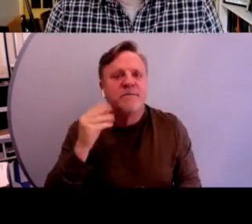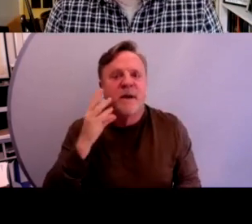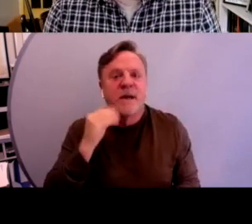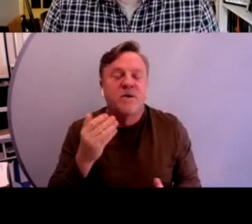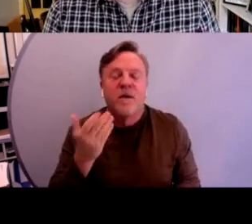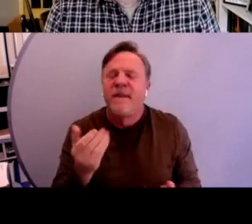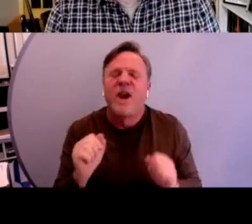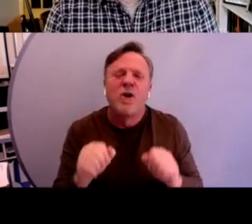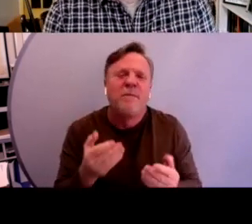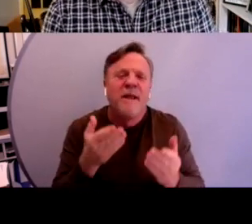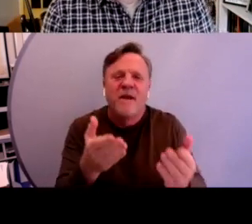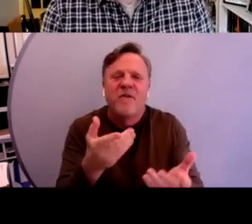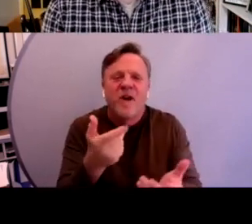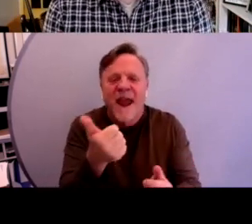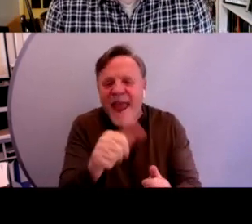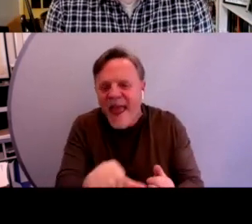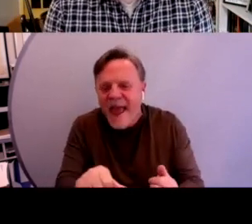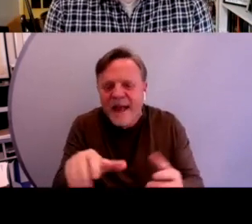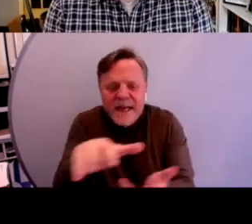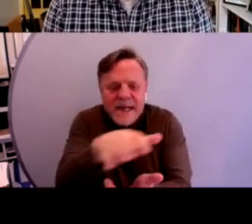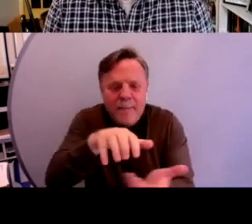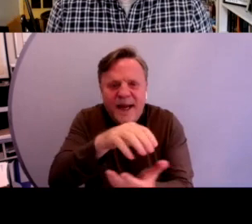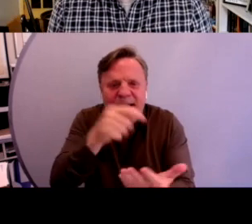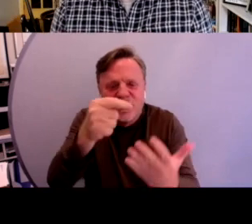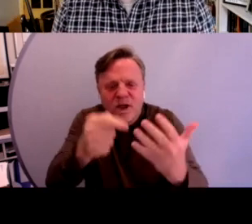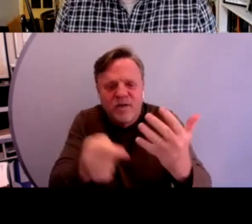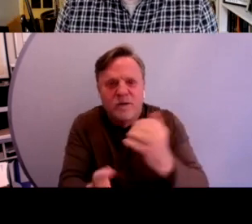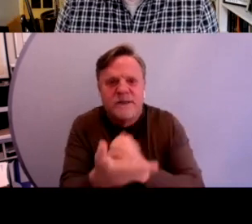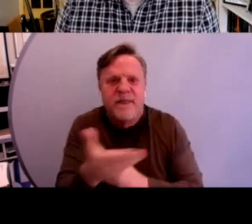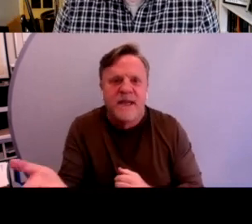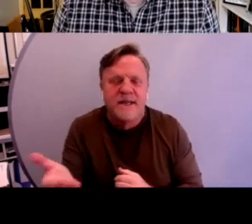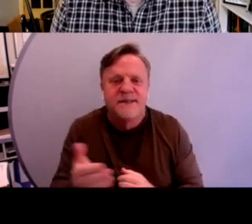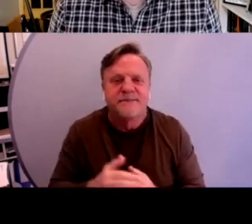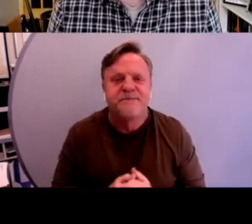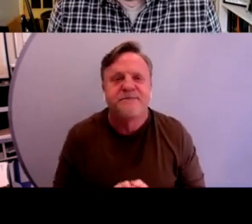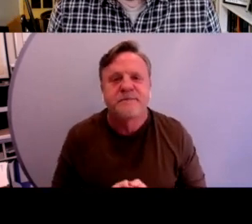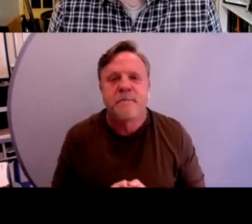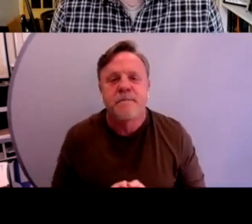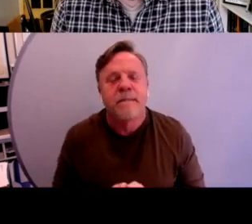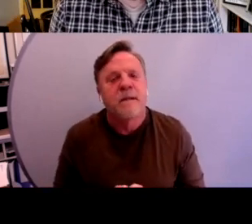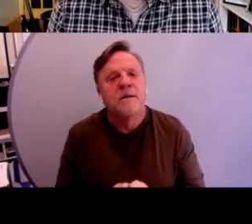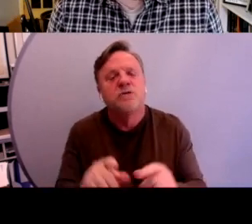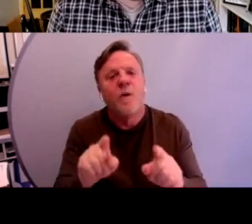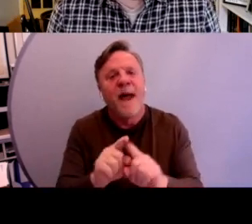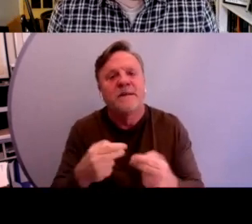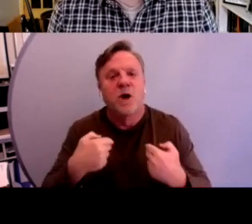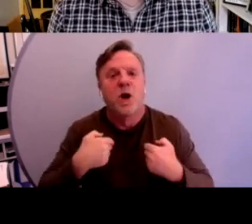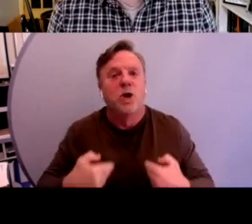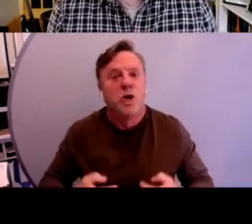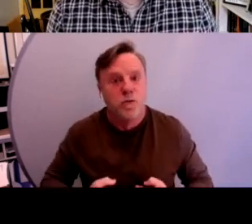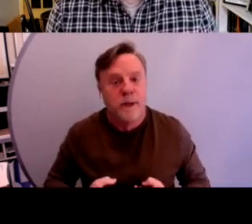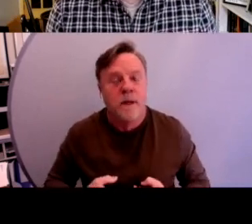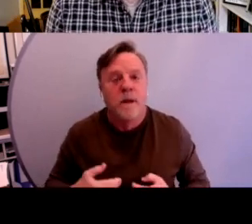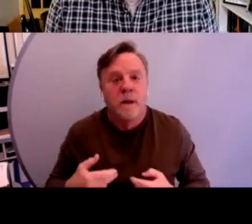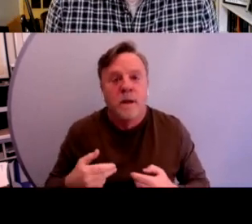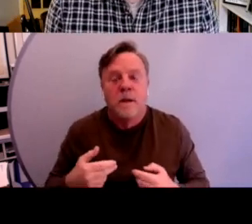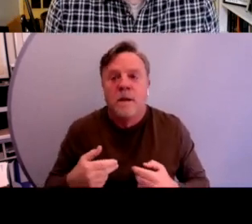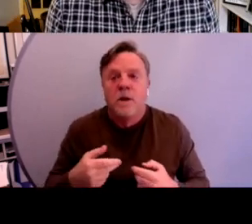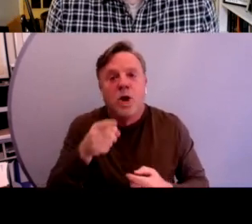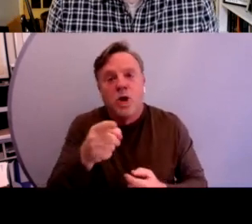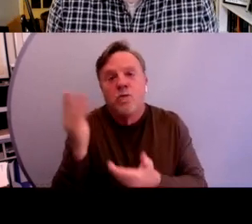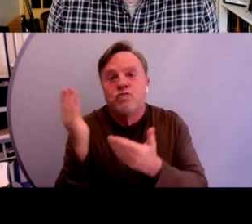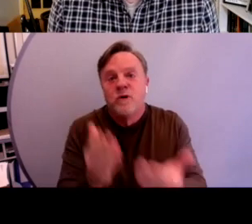any combination of these things. So as a human being, accompanying human beings, you bring